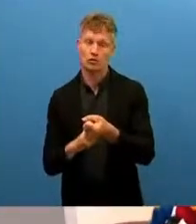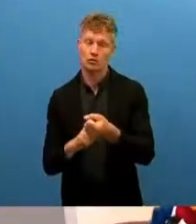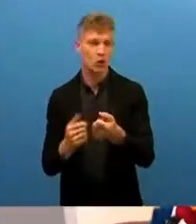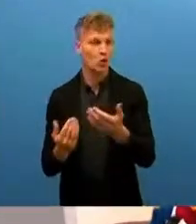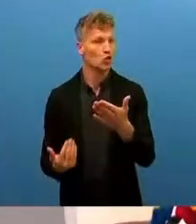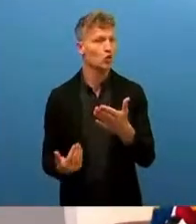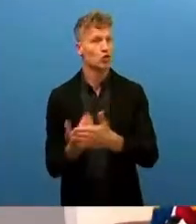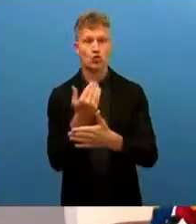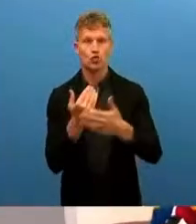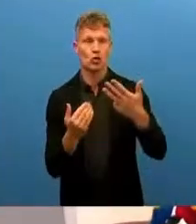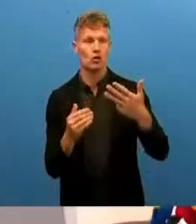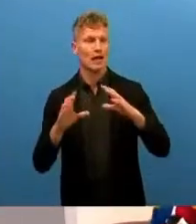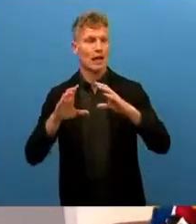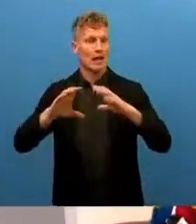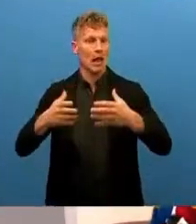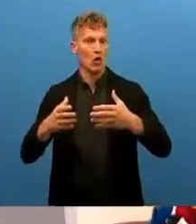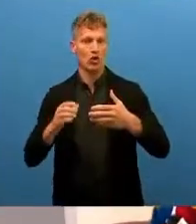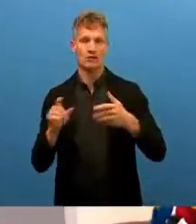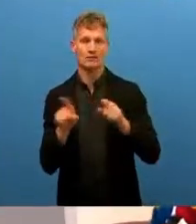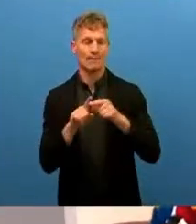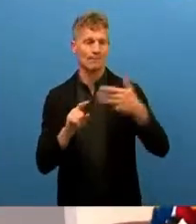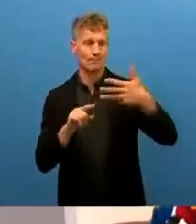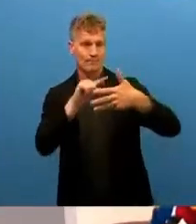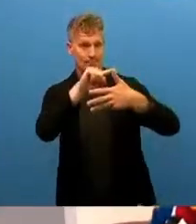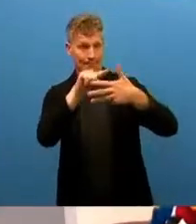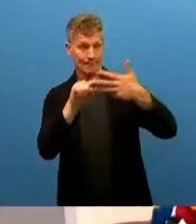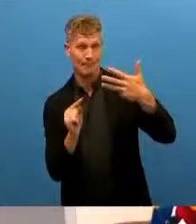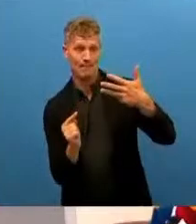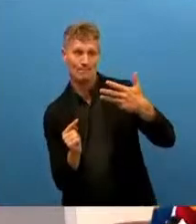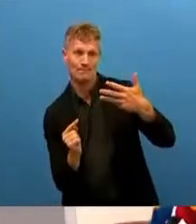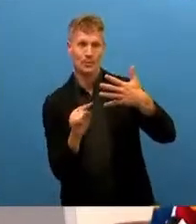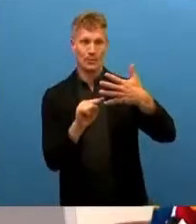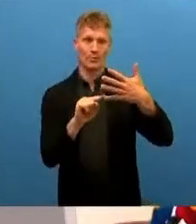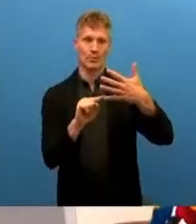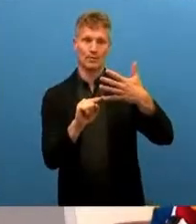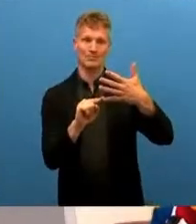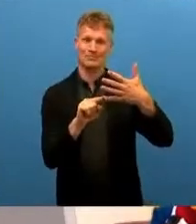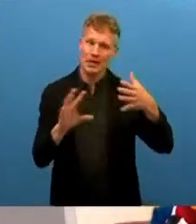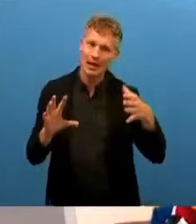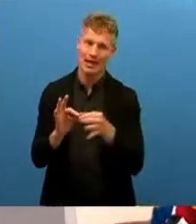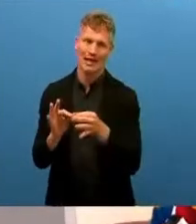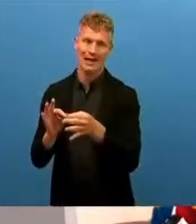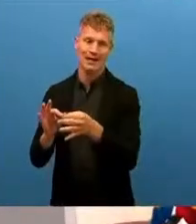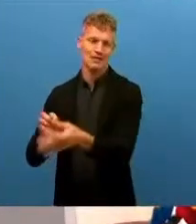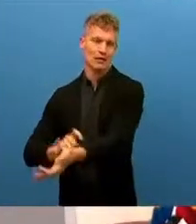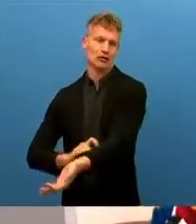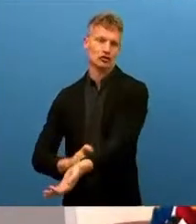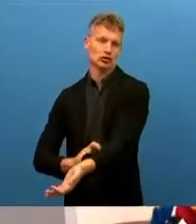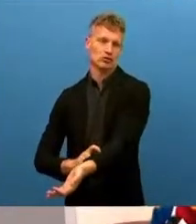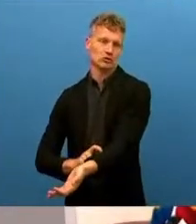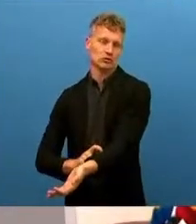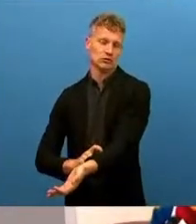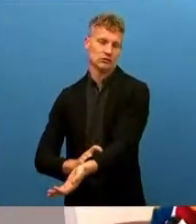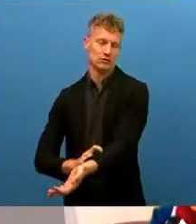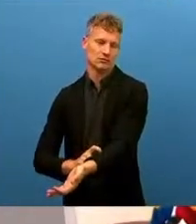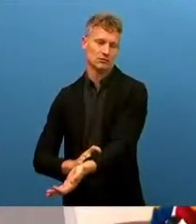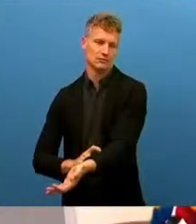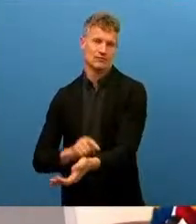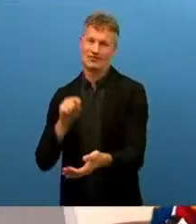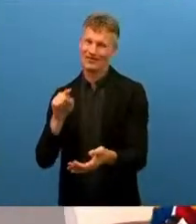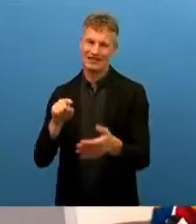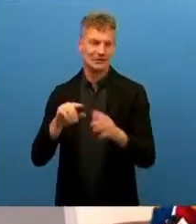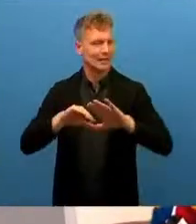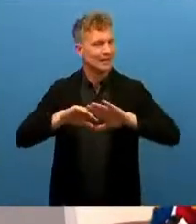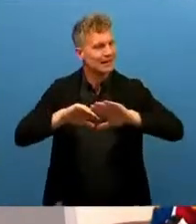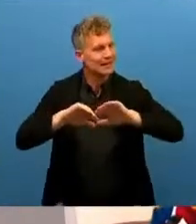effective participation of indigenous peoples with a nature that is distinct from that of organizations of